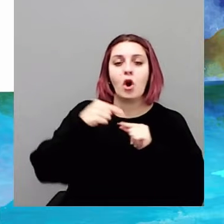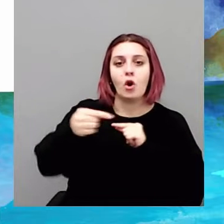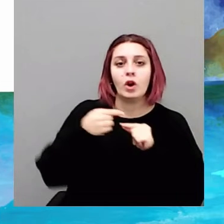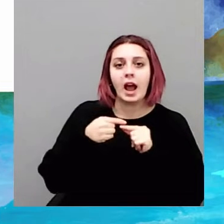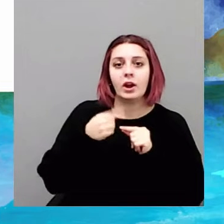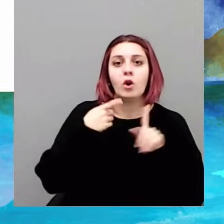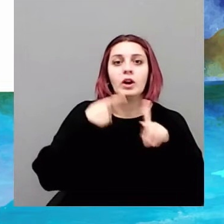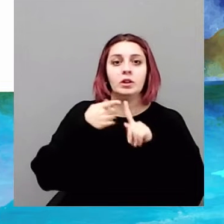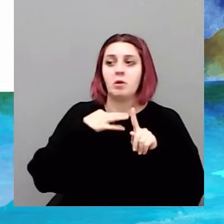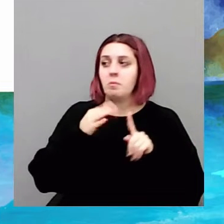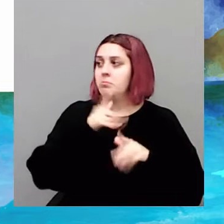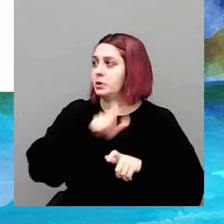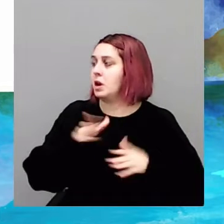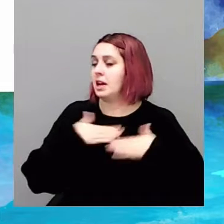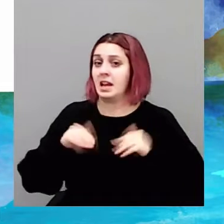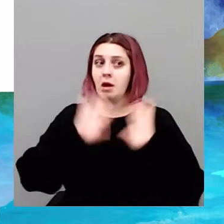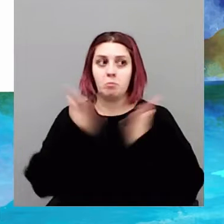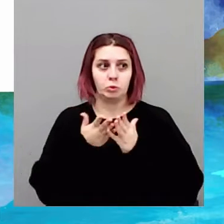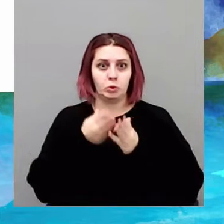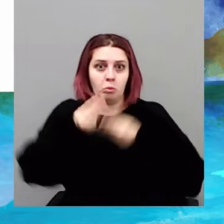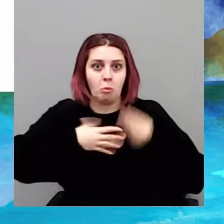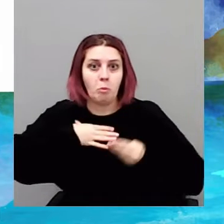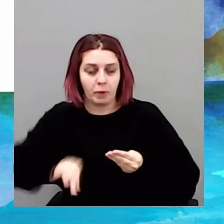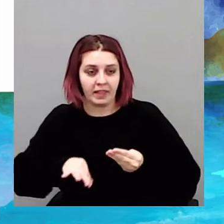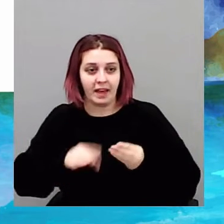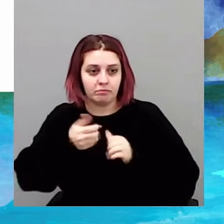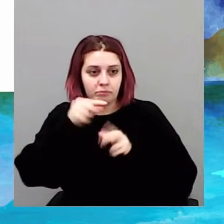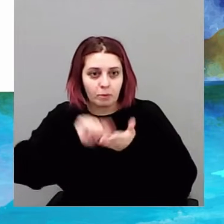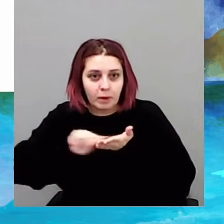design so that any person in the world can use this.